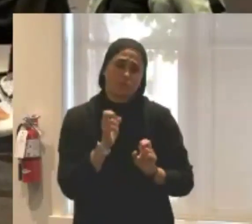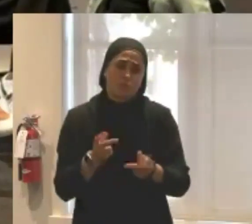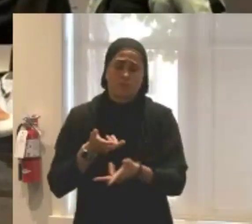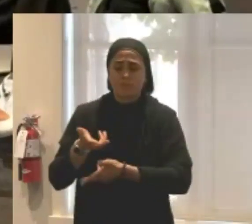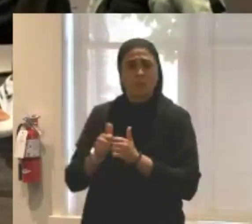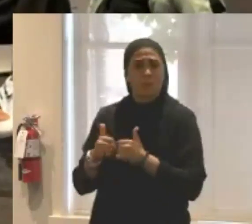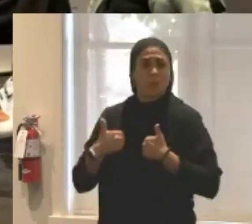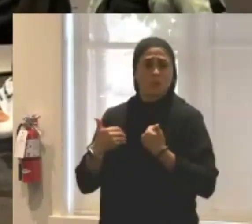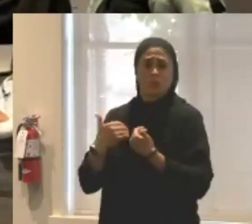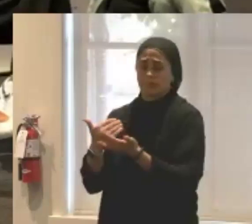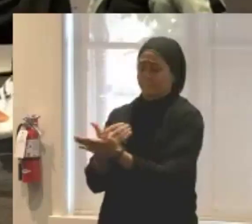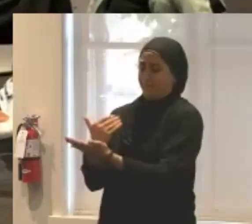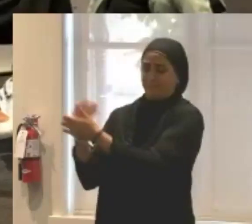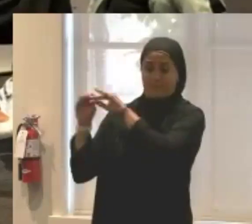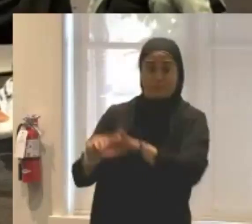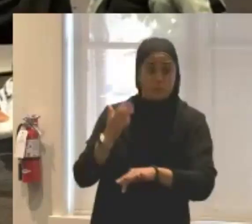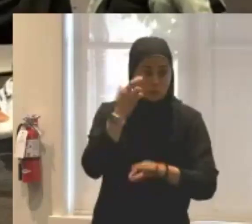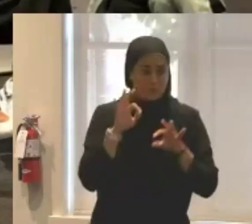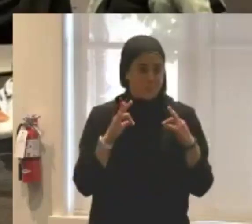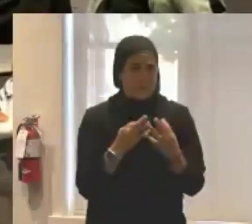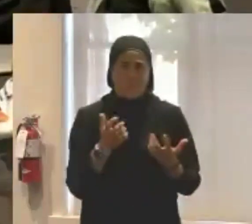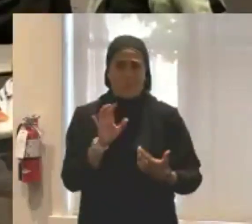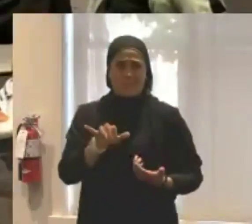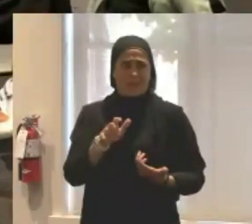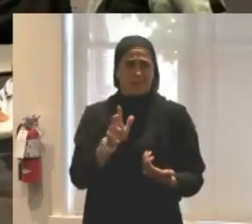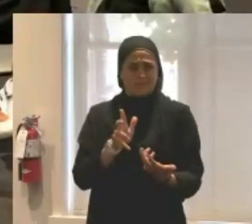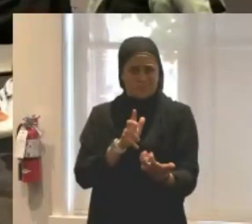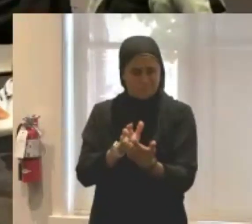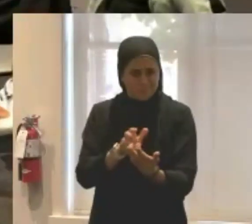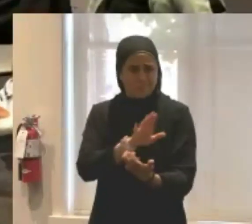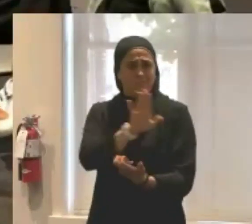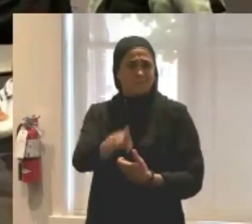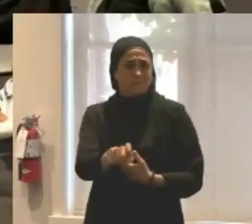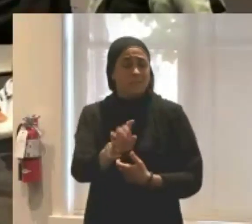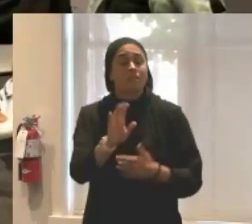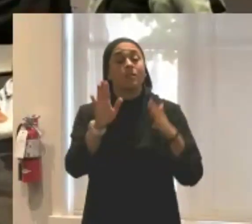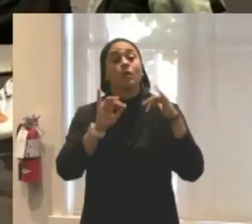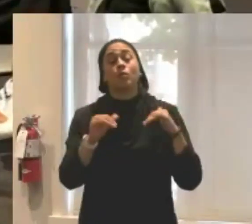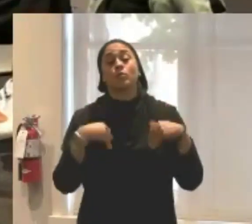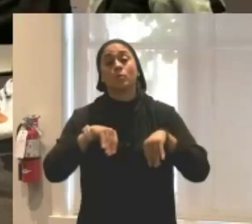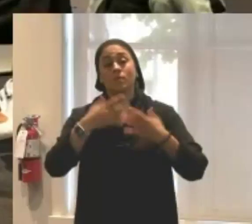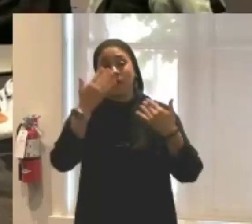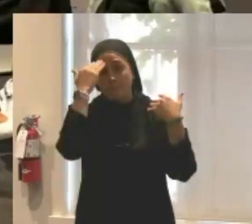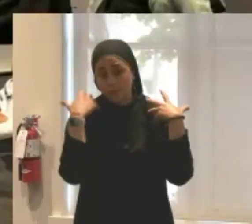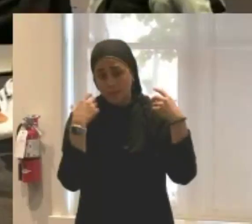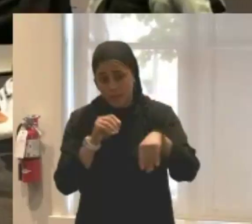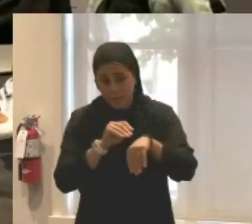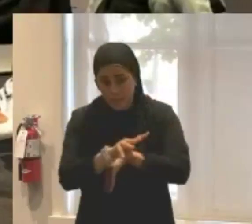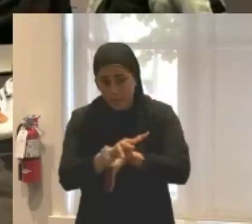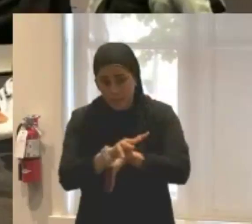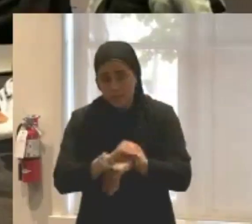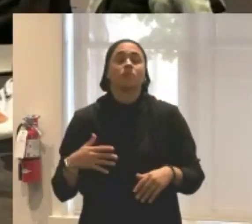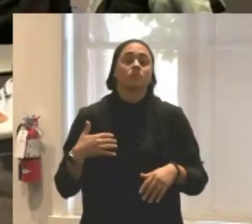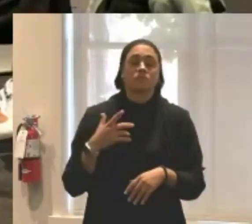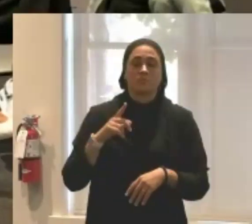youth, because families want this type of service because it is very relevant to them. We also provide mental health counseling and offer trauma-informed